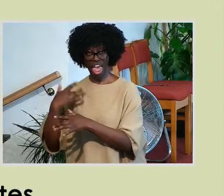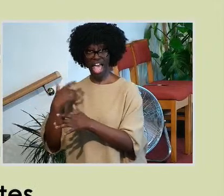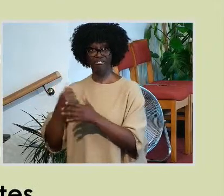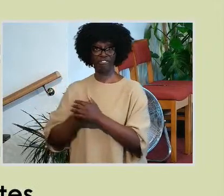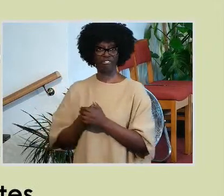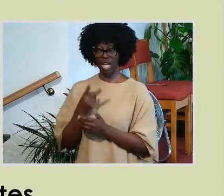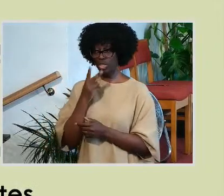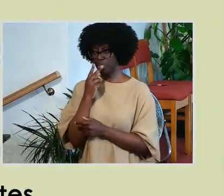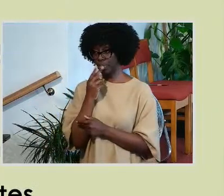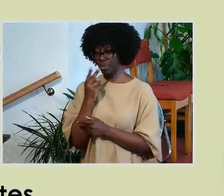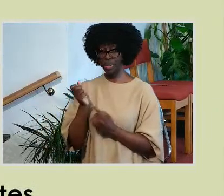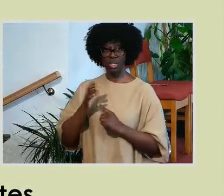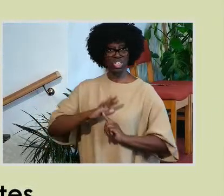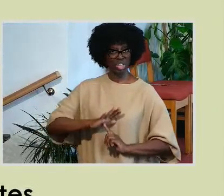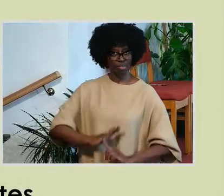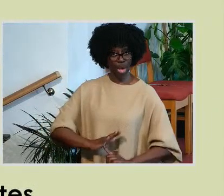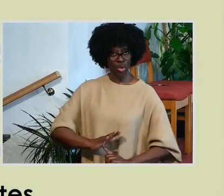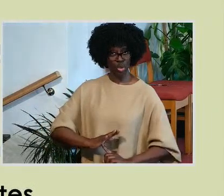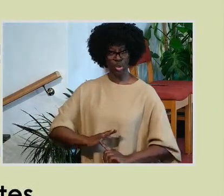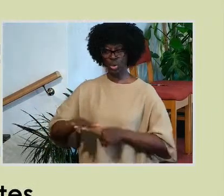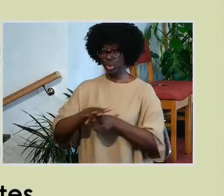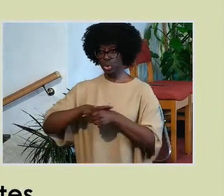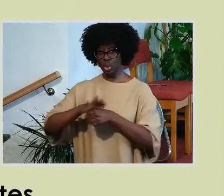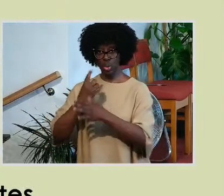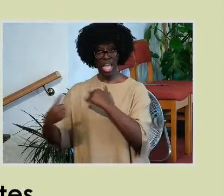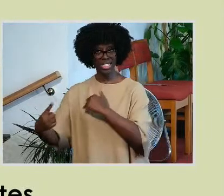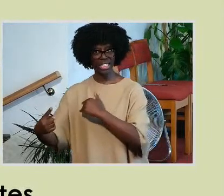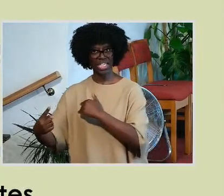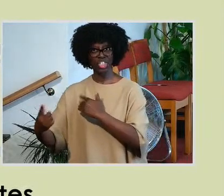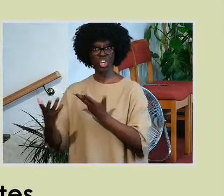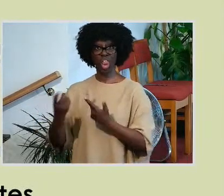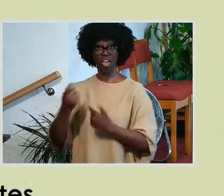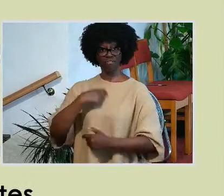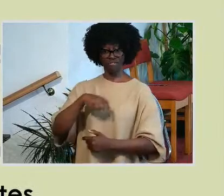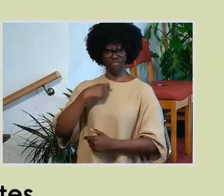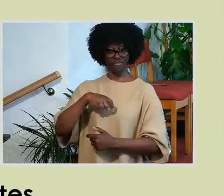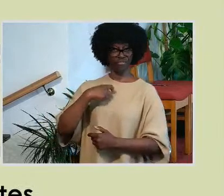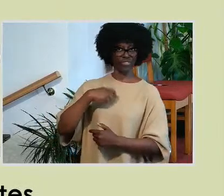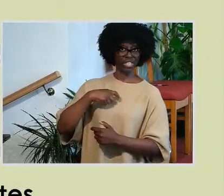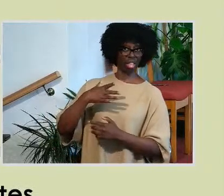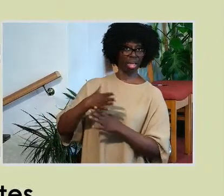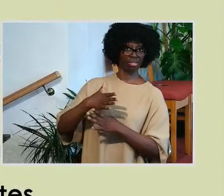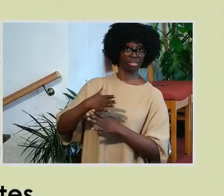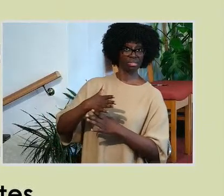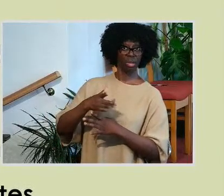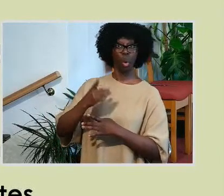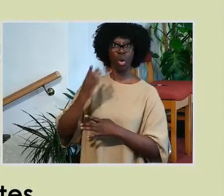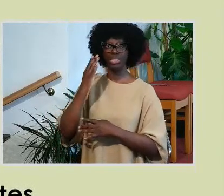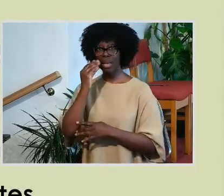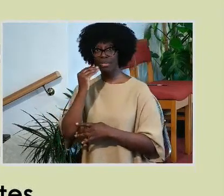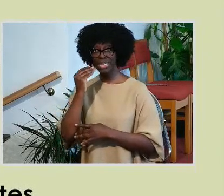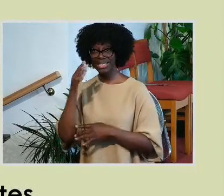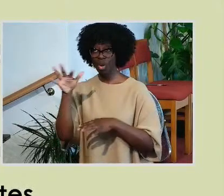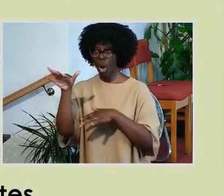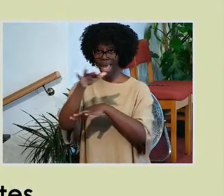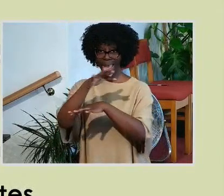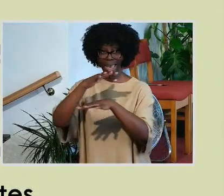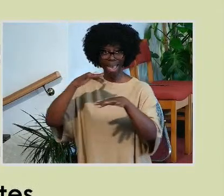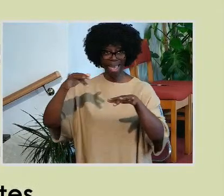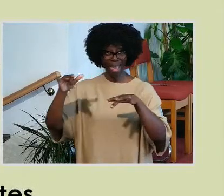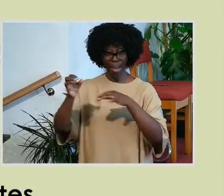physical inactivity, diabetes, and also air pollution. So these are some of the 12 things that they found in this study